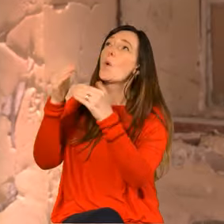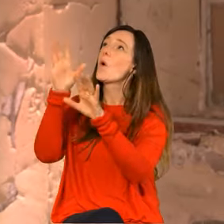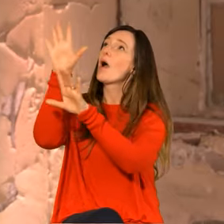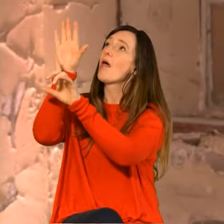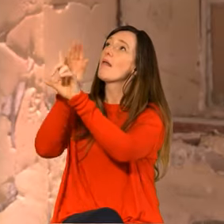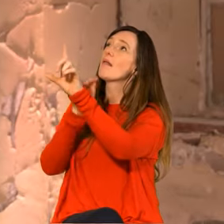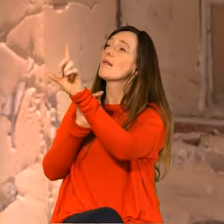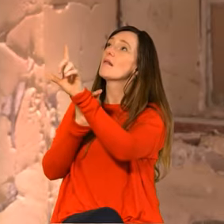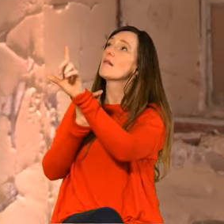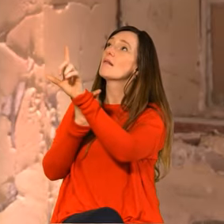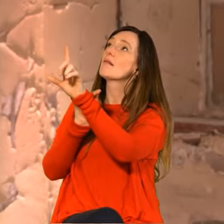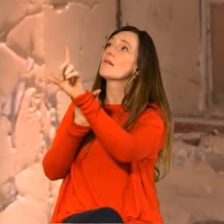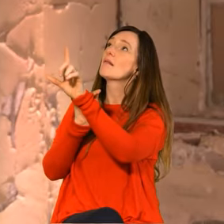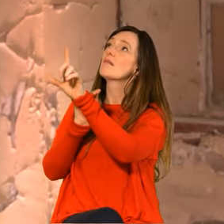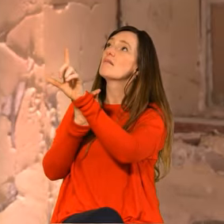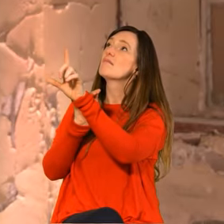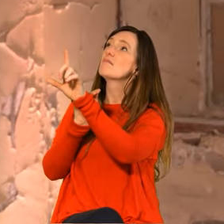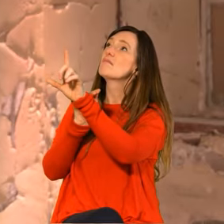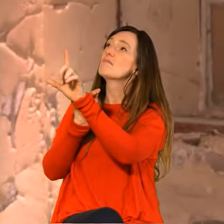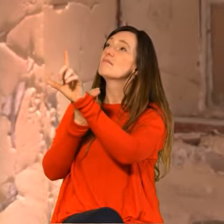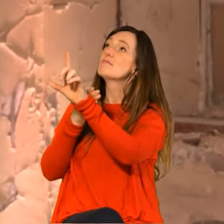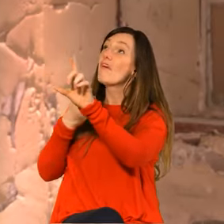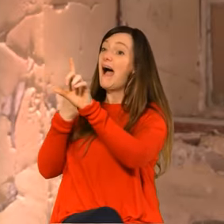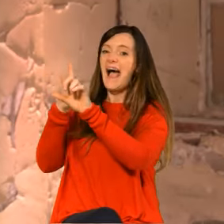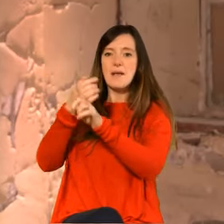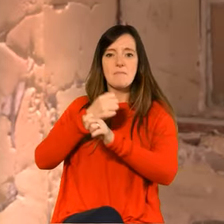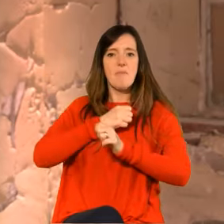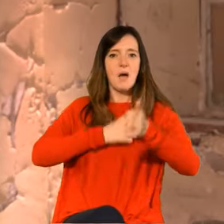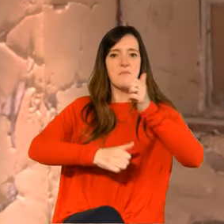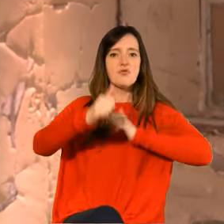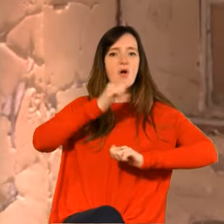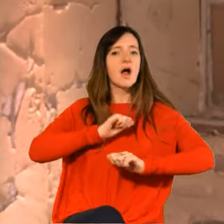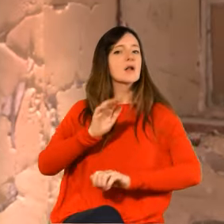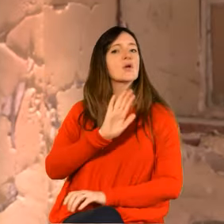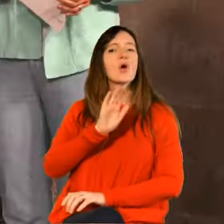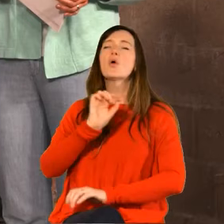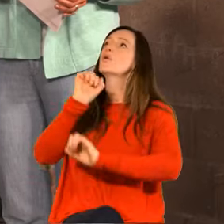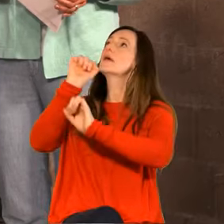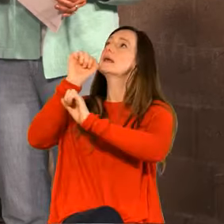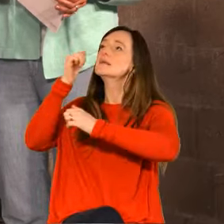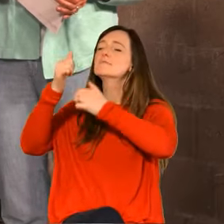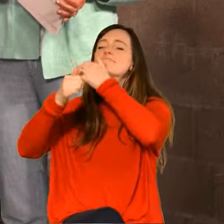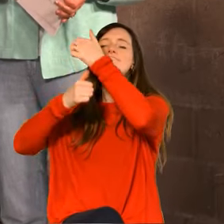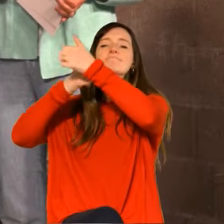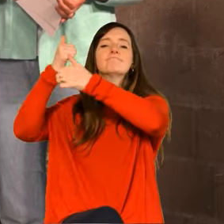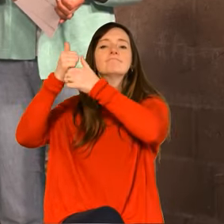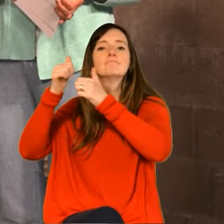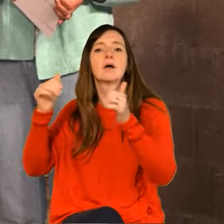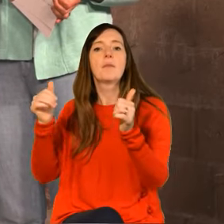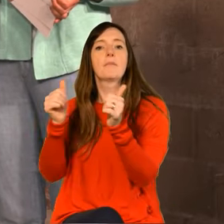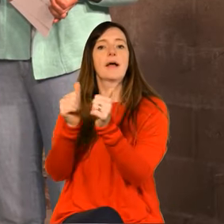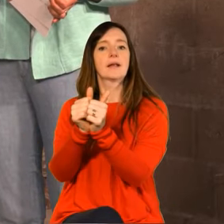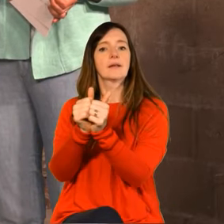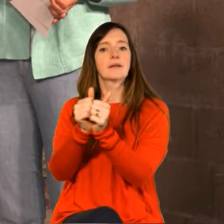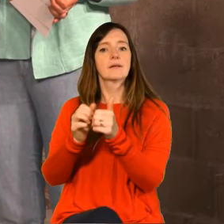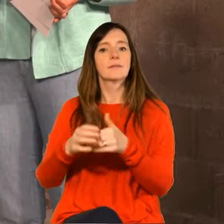ask this not for our glory, but for his alone. Amen. Amen.